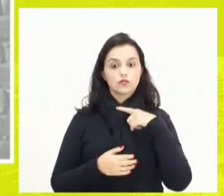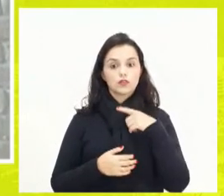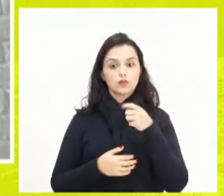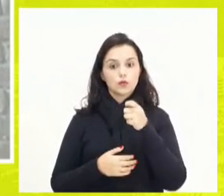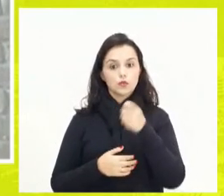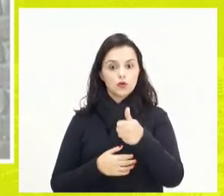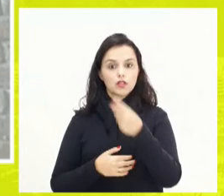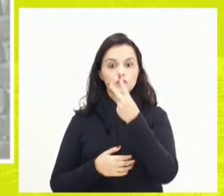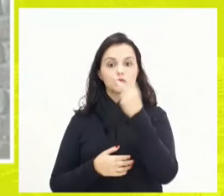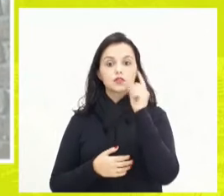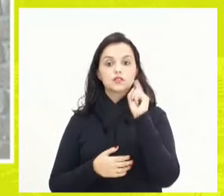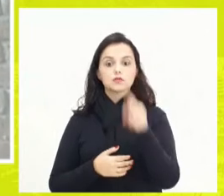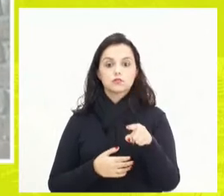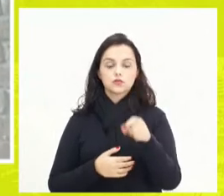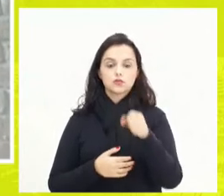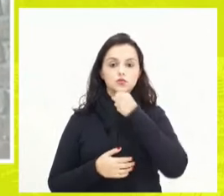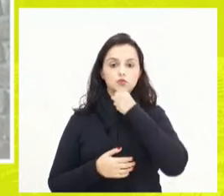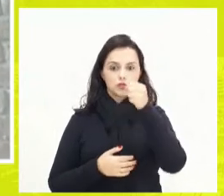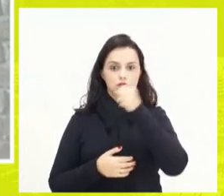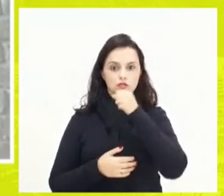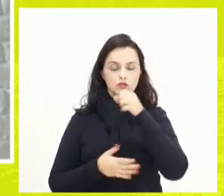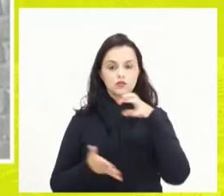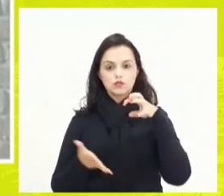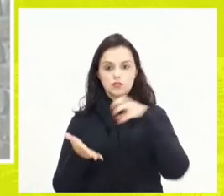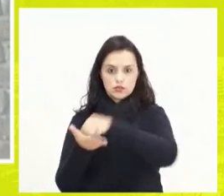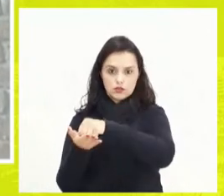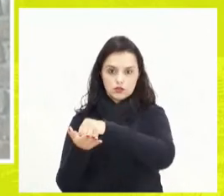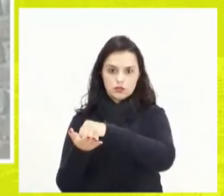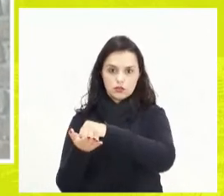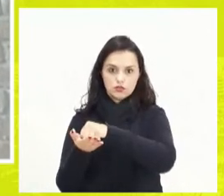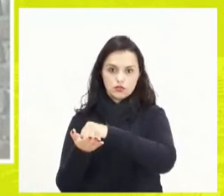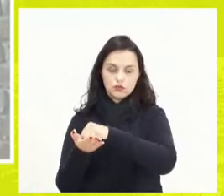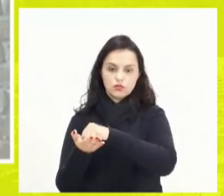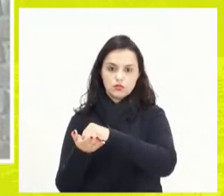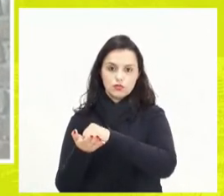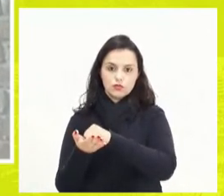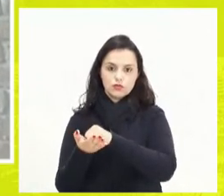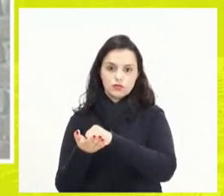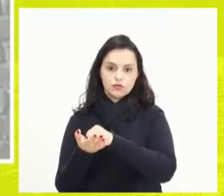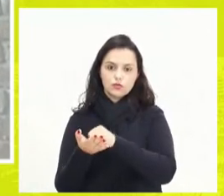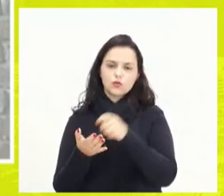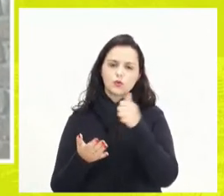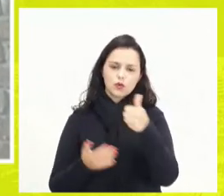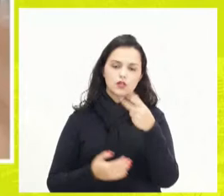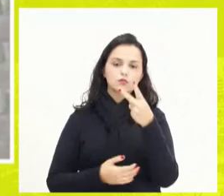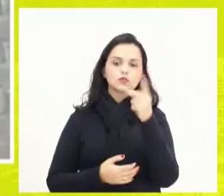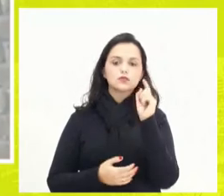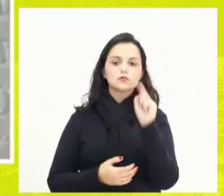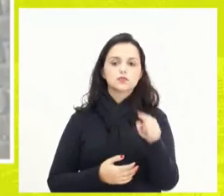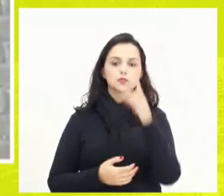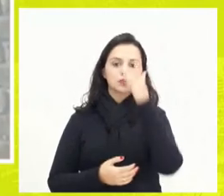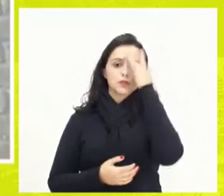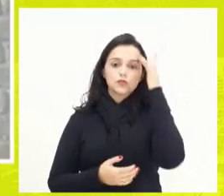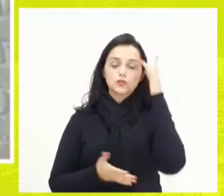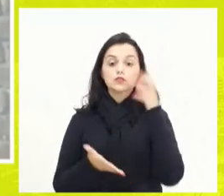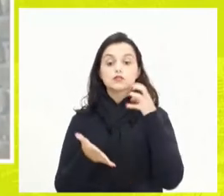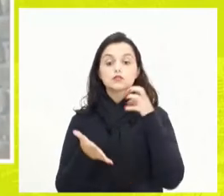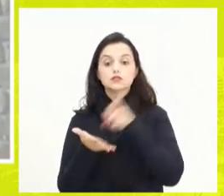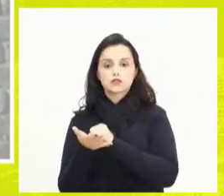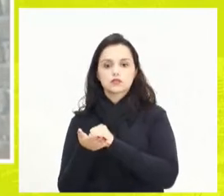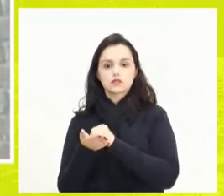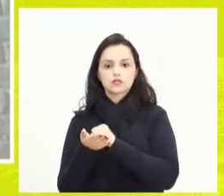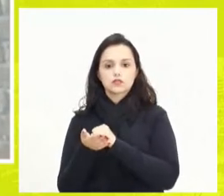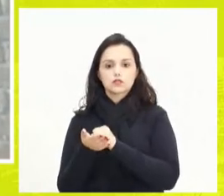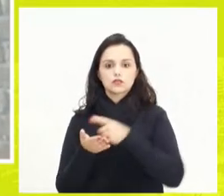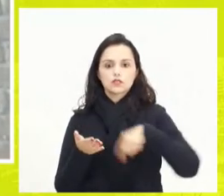there were 2 000 journalists read sir almost 2 000 journalists but 2 000 people